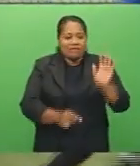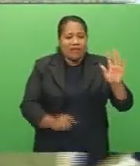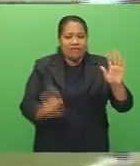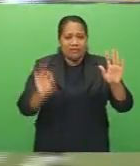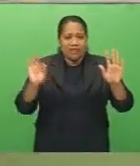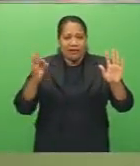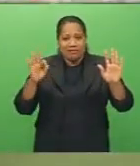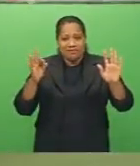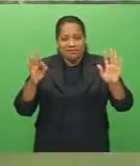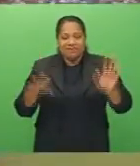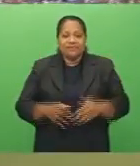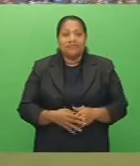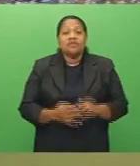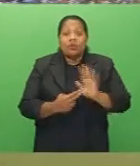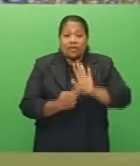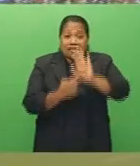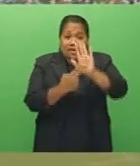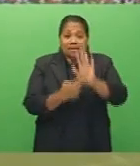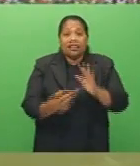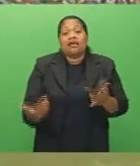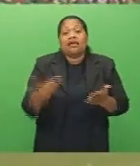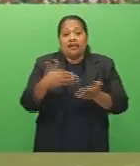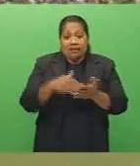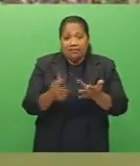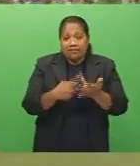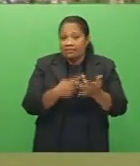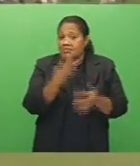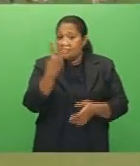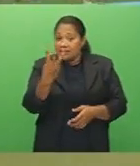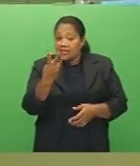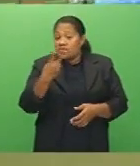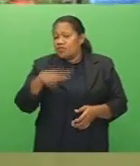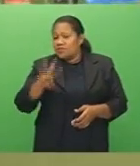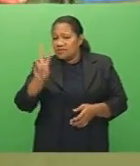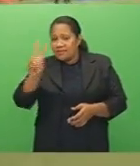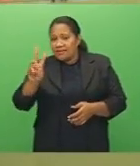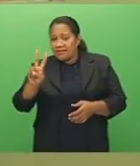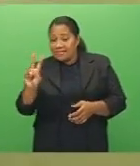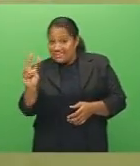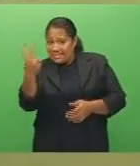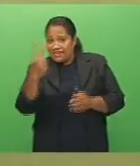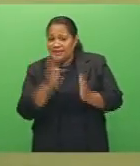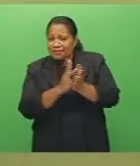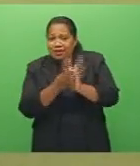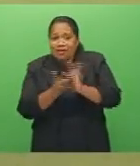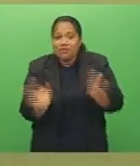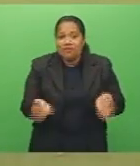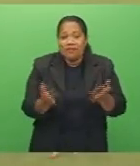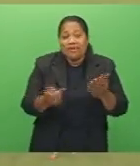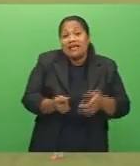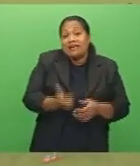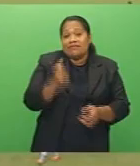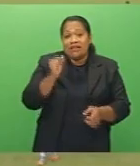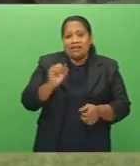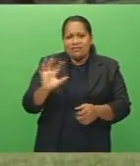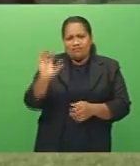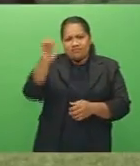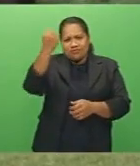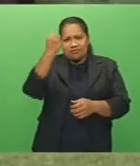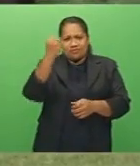lead. Nandi added another 3 points on the scoreboard in the 22nd minute of play after a successful penalty kick to